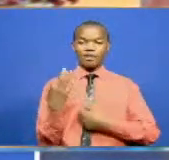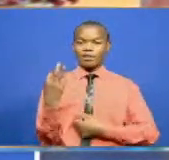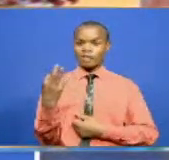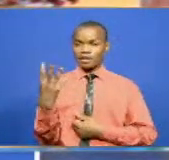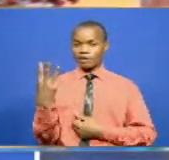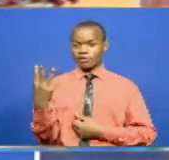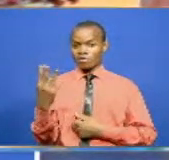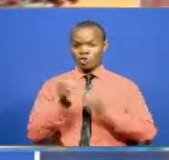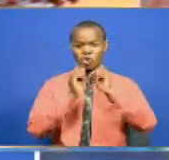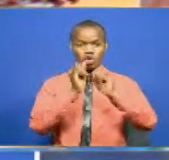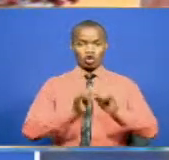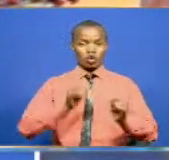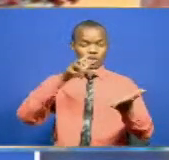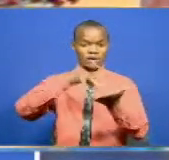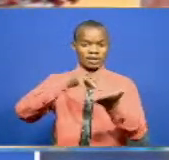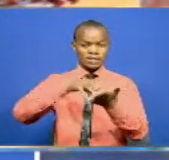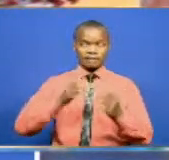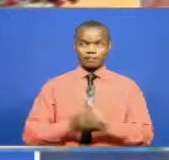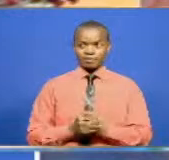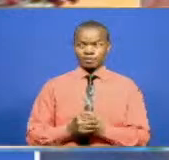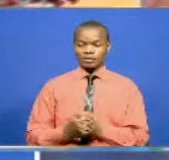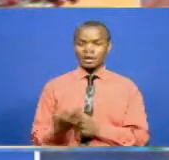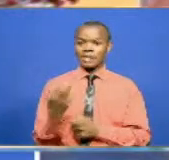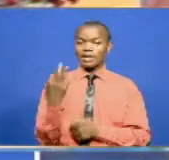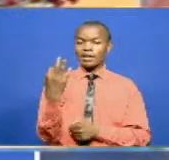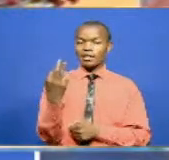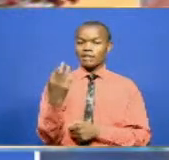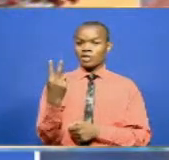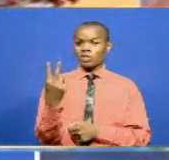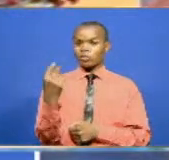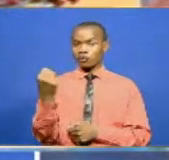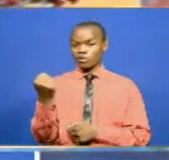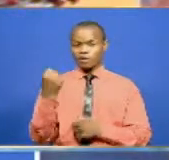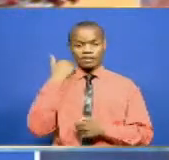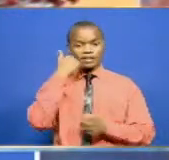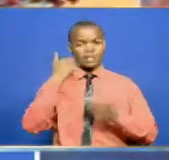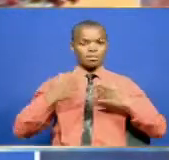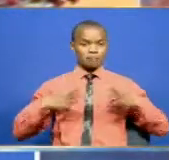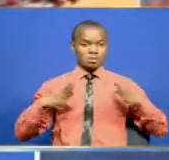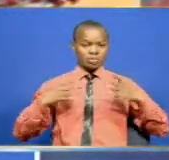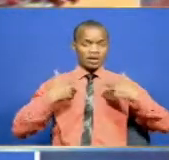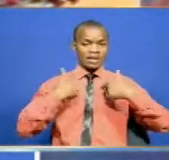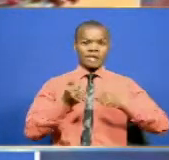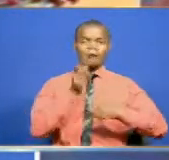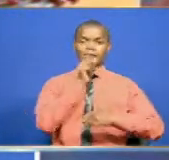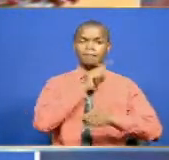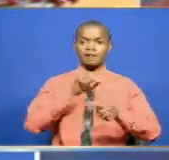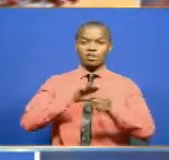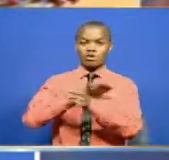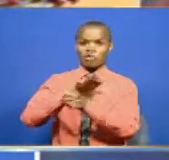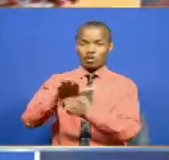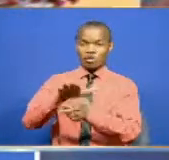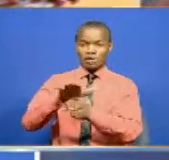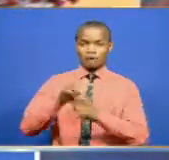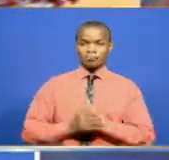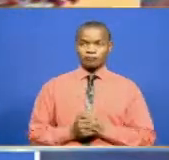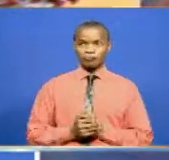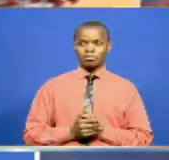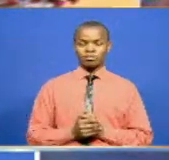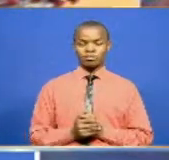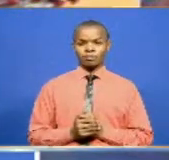new cases. On a rather positive note, 325 patients have recovered from the virus in the same period under review.